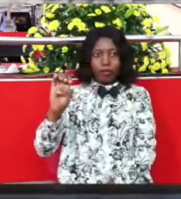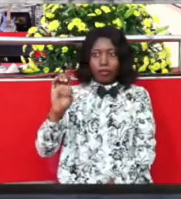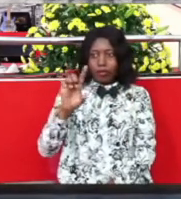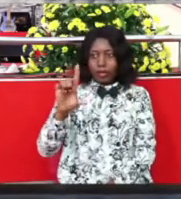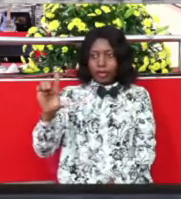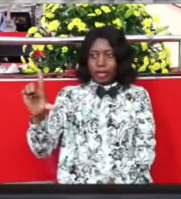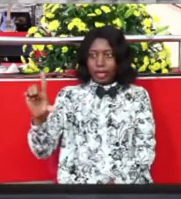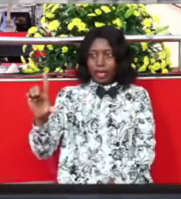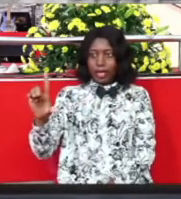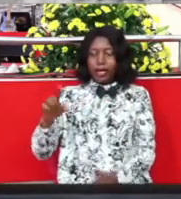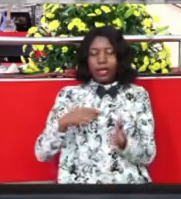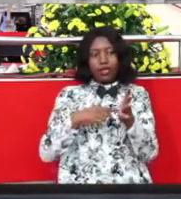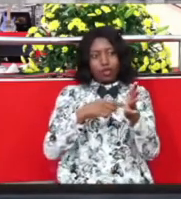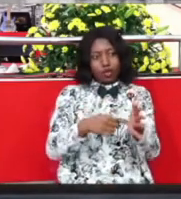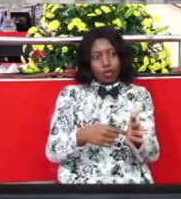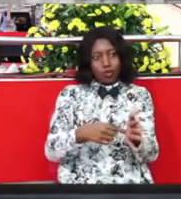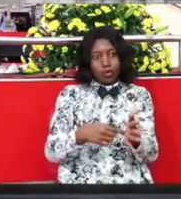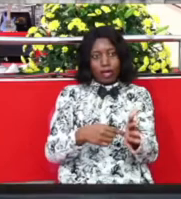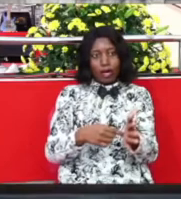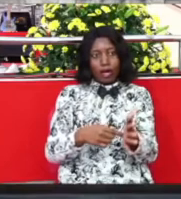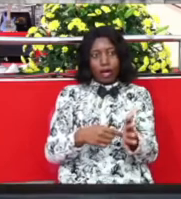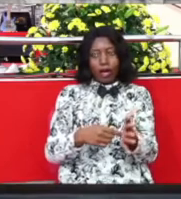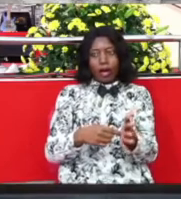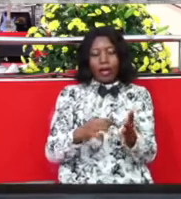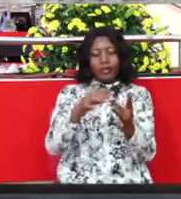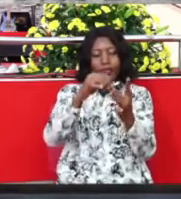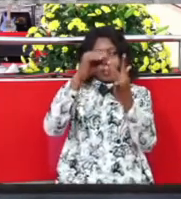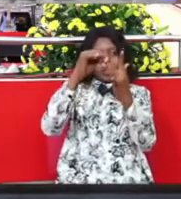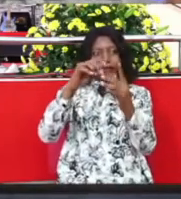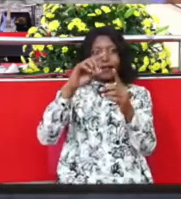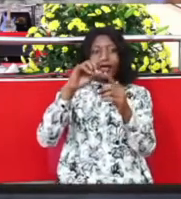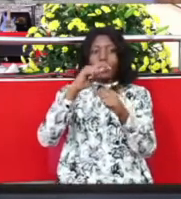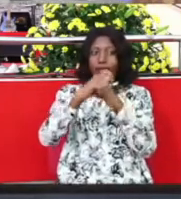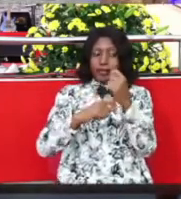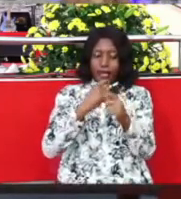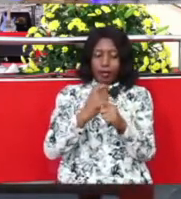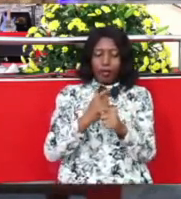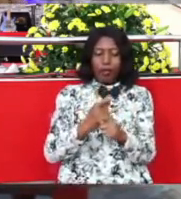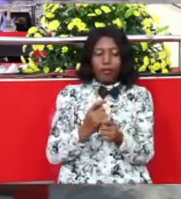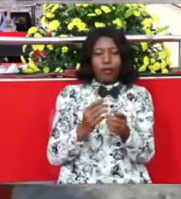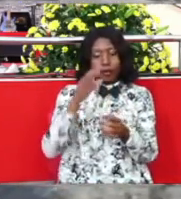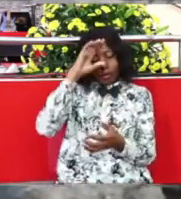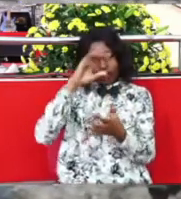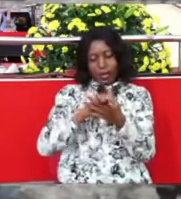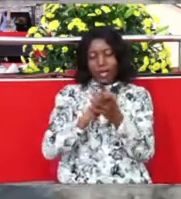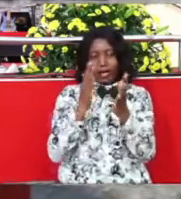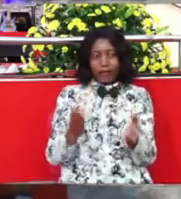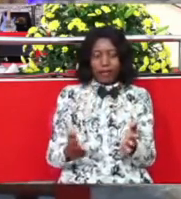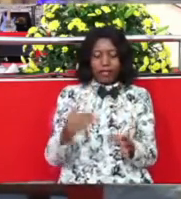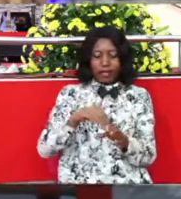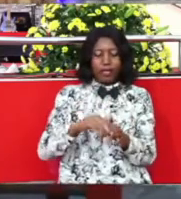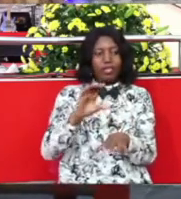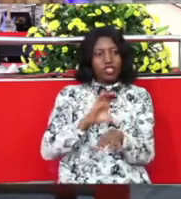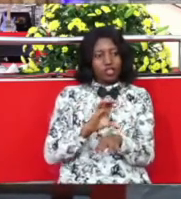Ile kanisa ya askofu ndogo inaongelea kuhusu waumini fulani katika kanisa. Number one. Ya kwanza.